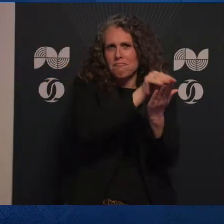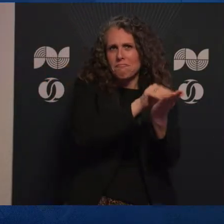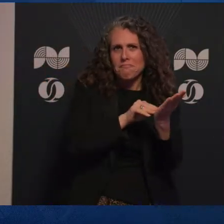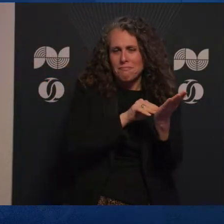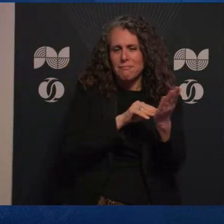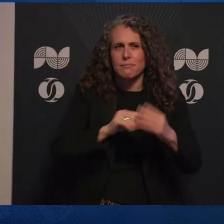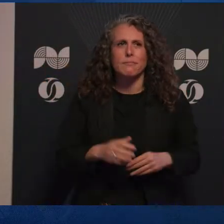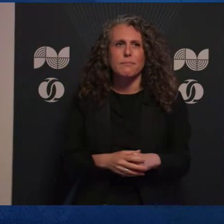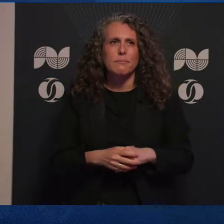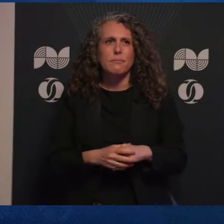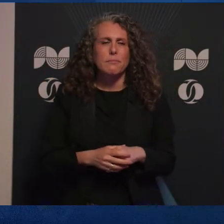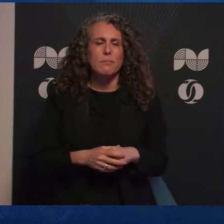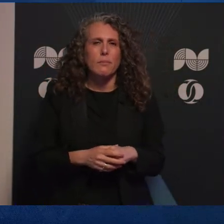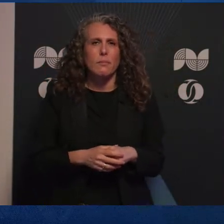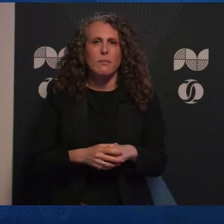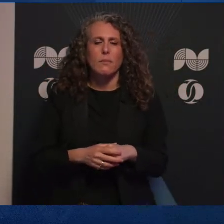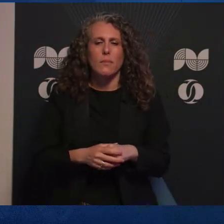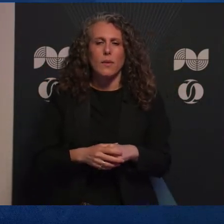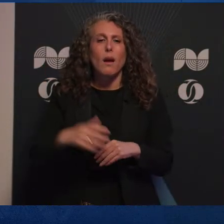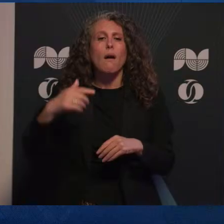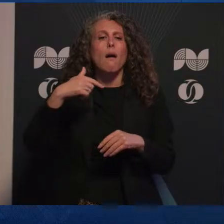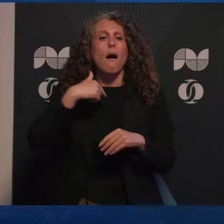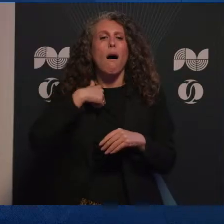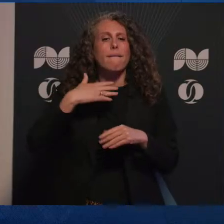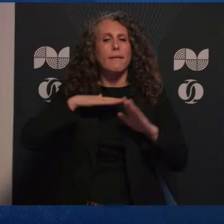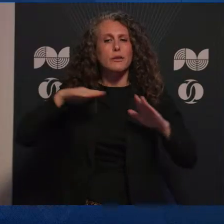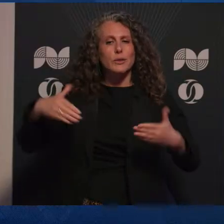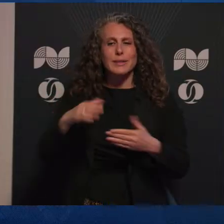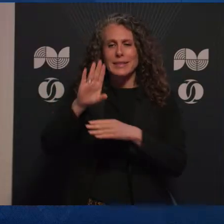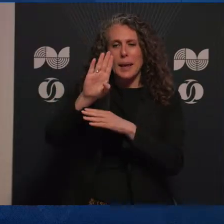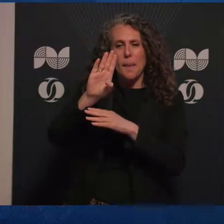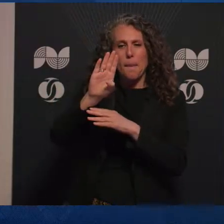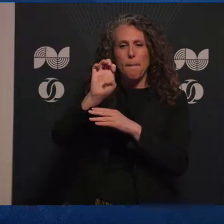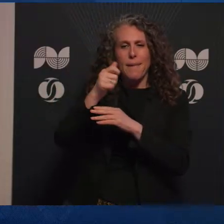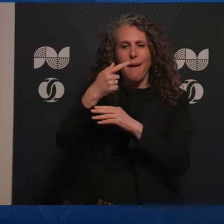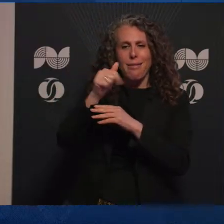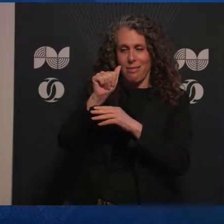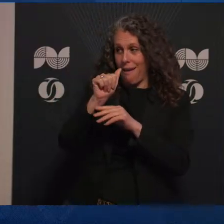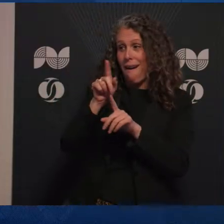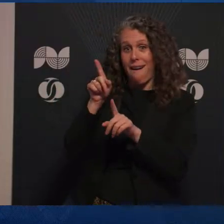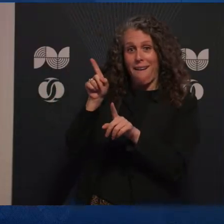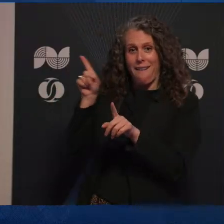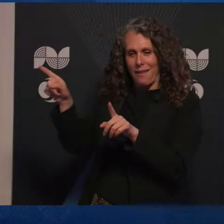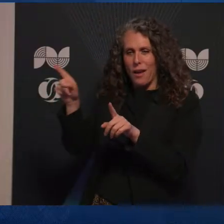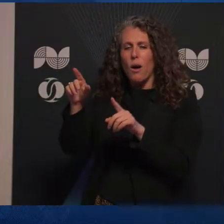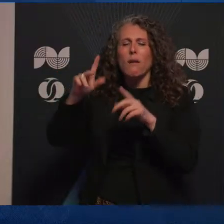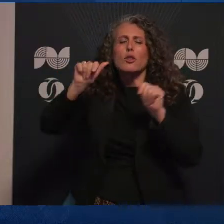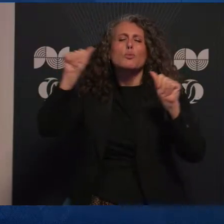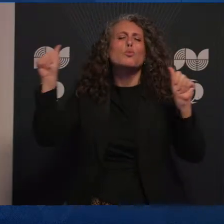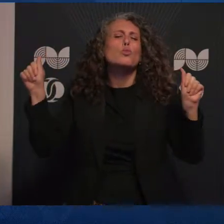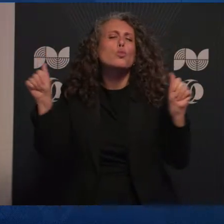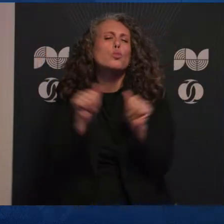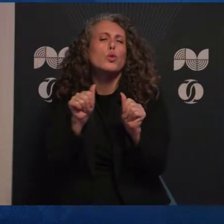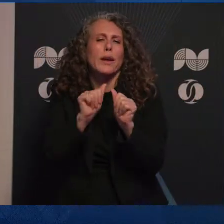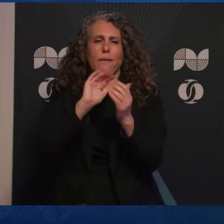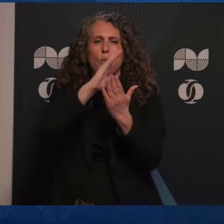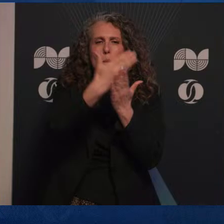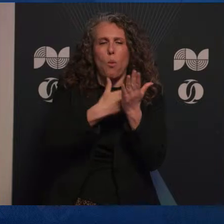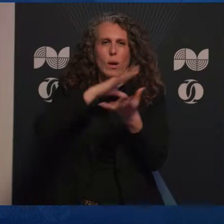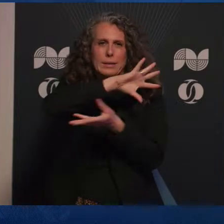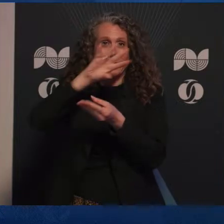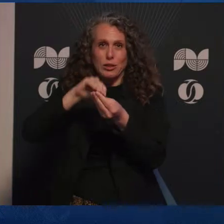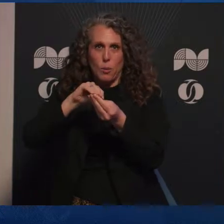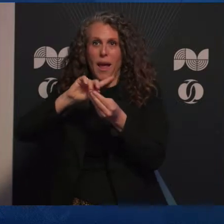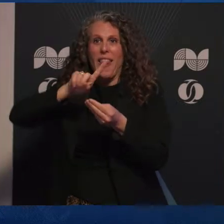panel, our chief economist, Beata Javorczyk, who's in the middle here, is going to give you a brief summary of a report just to set the scene for us, and then we'll get going with the